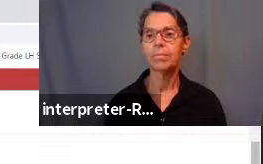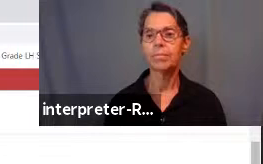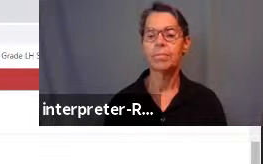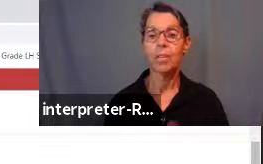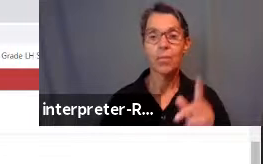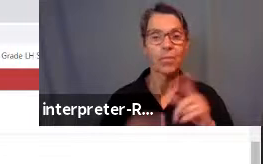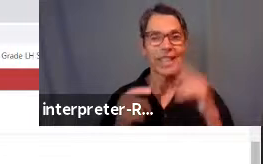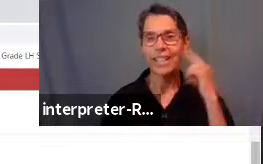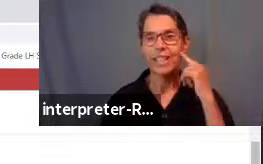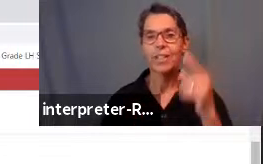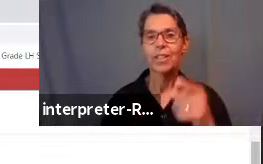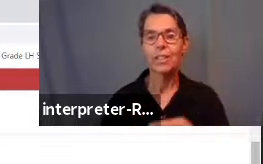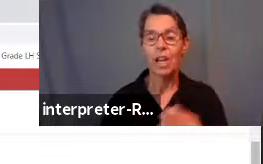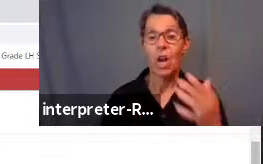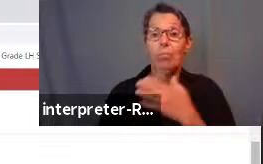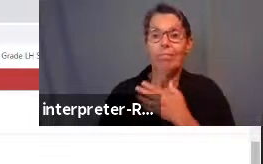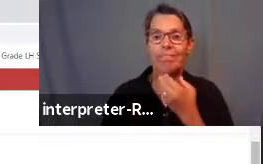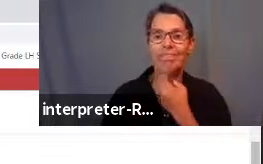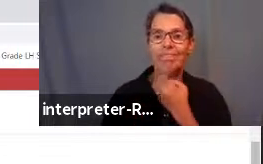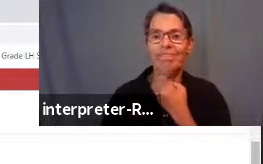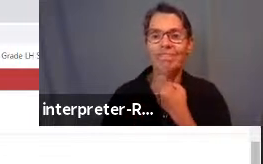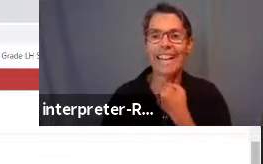We can't hear you. I think. There we go. There we go.